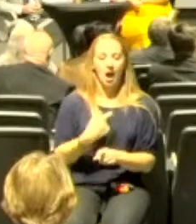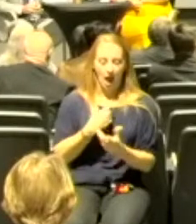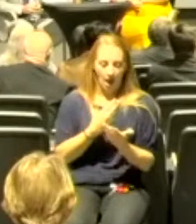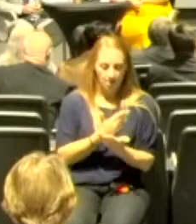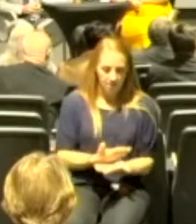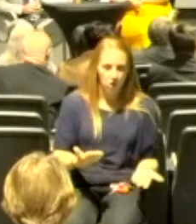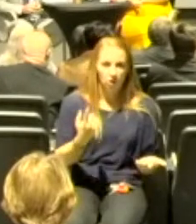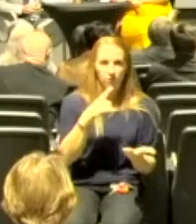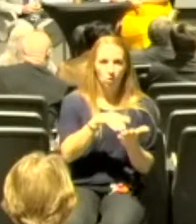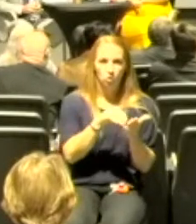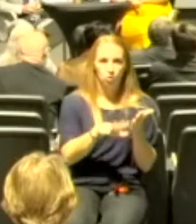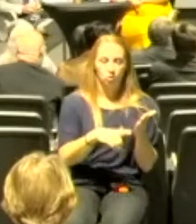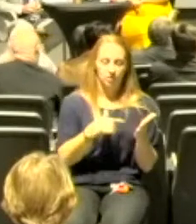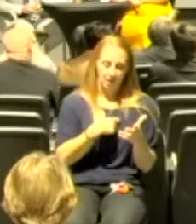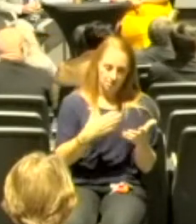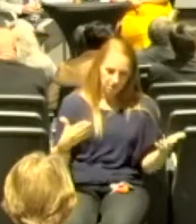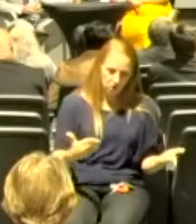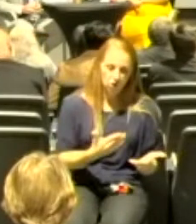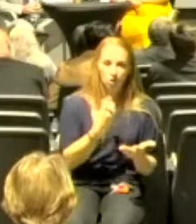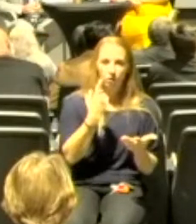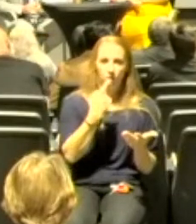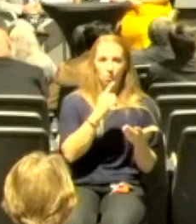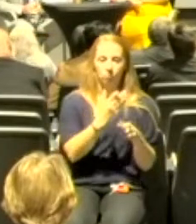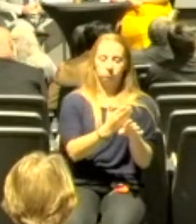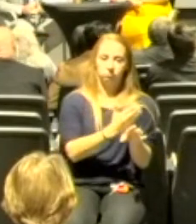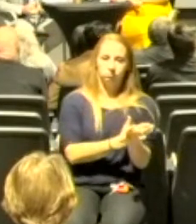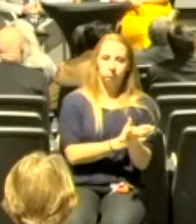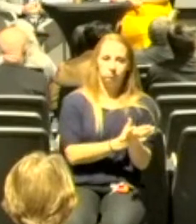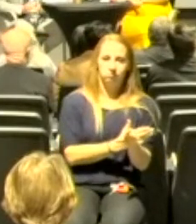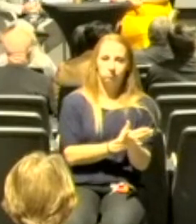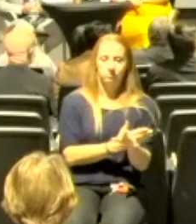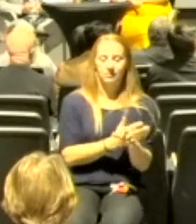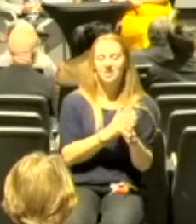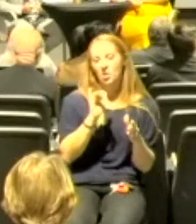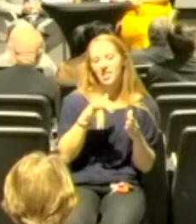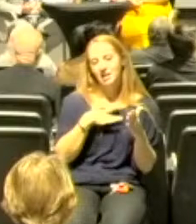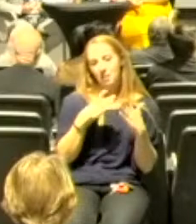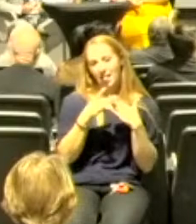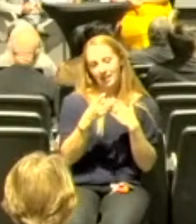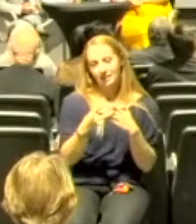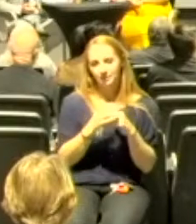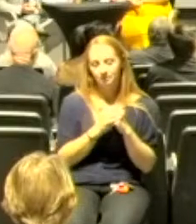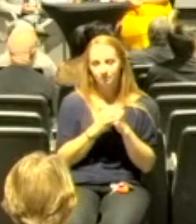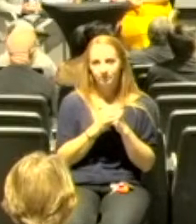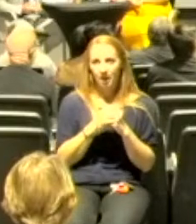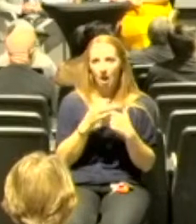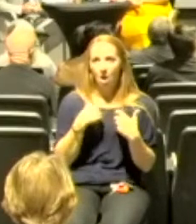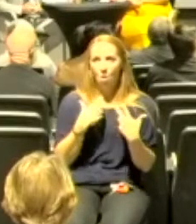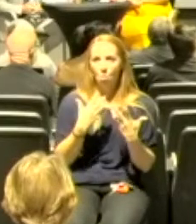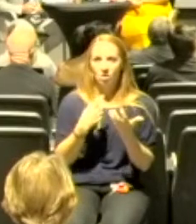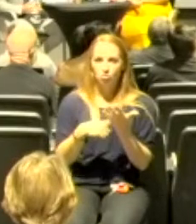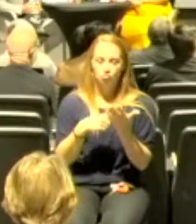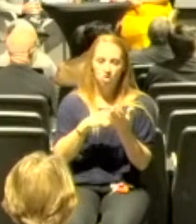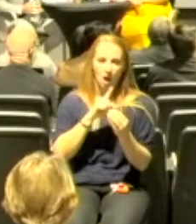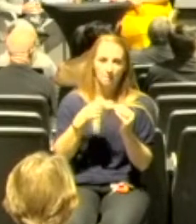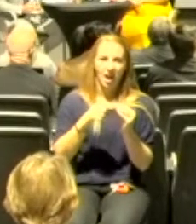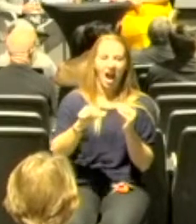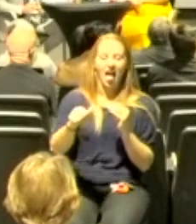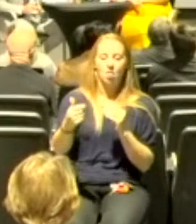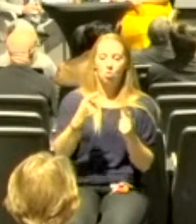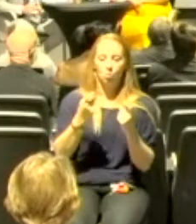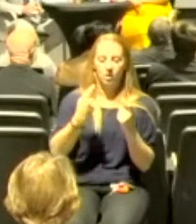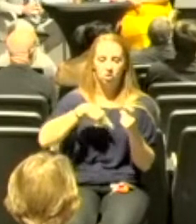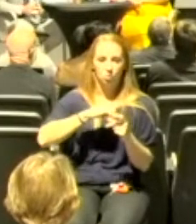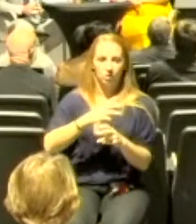I'm here for the great work that we're doing. I say that as a lead in, to talk about many of the questions we received